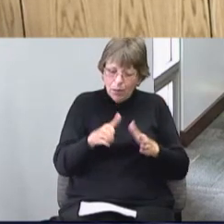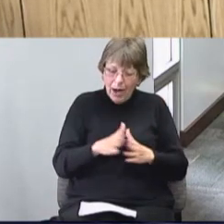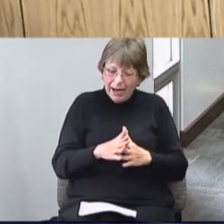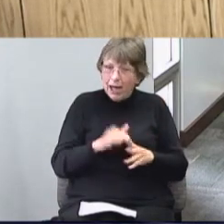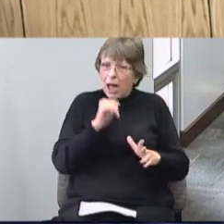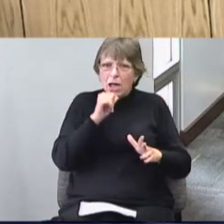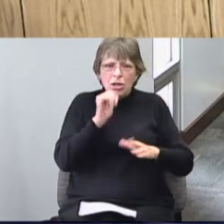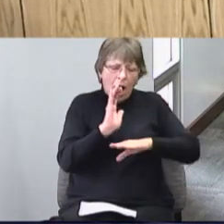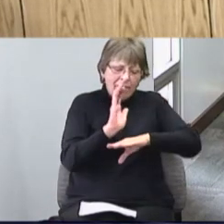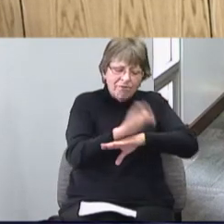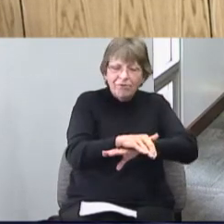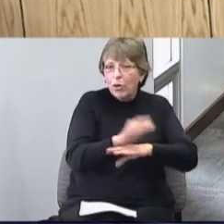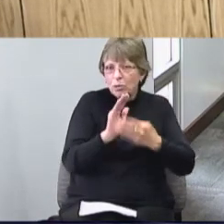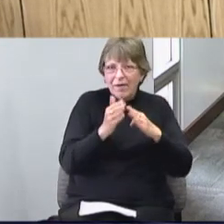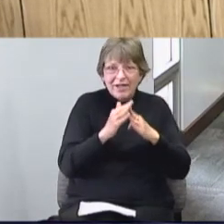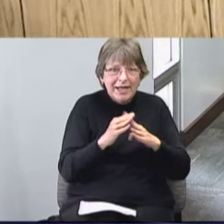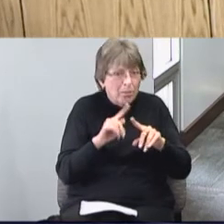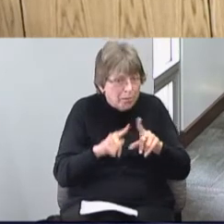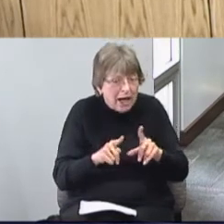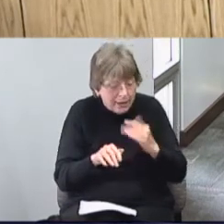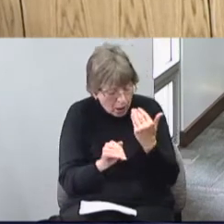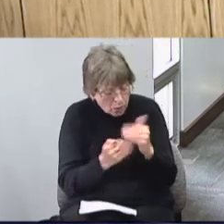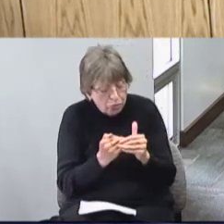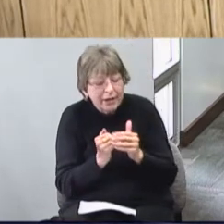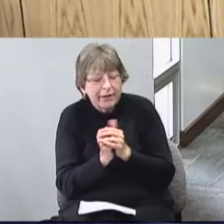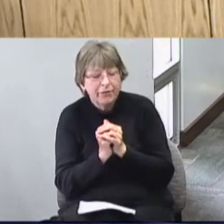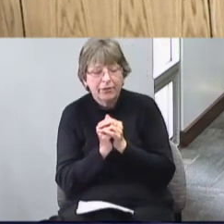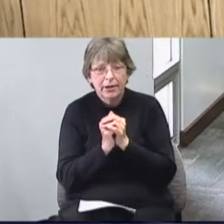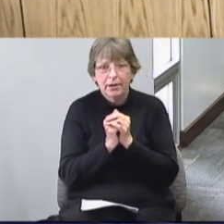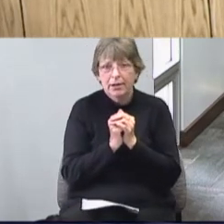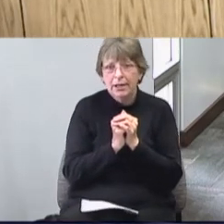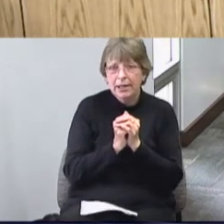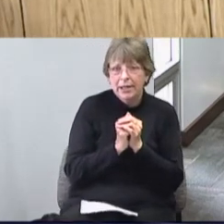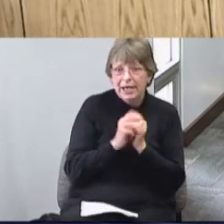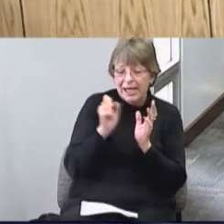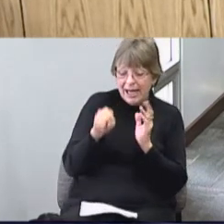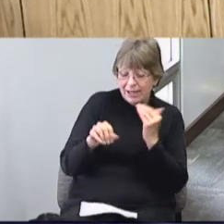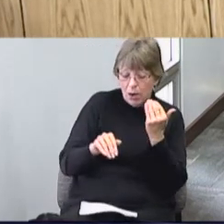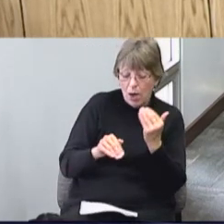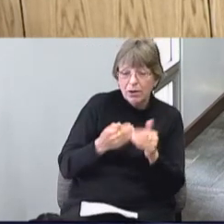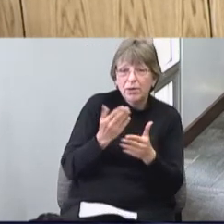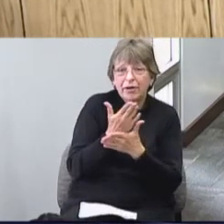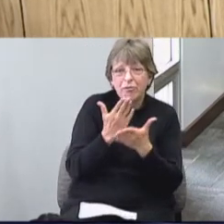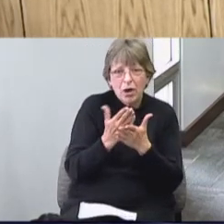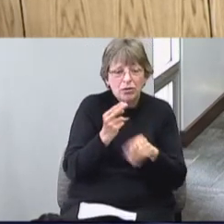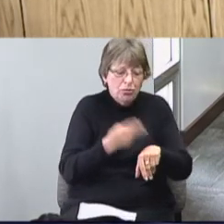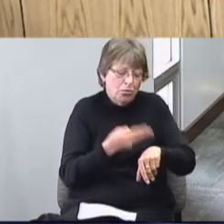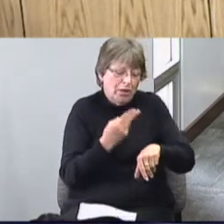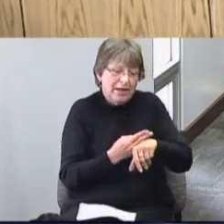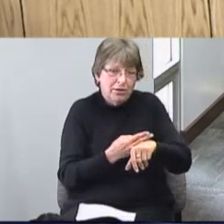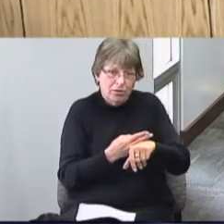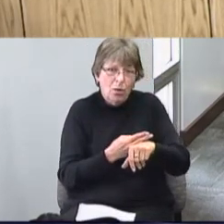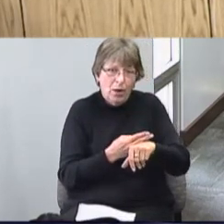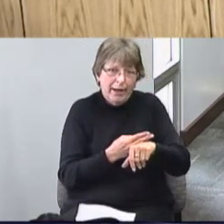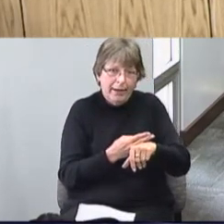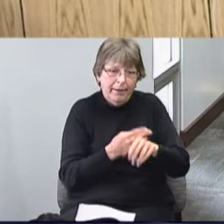city, but they are restrictive. Yeah, there are restrictive elements to the historic designation, but that's